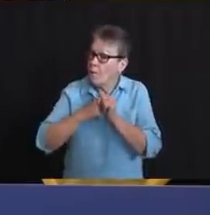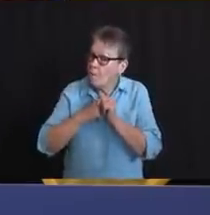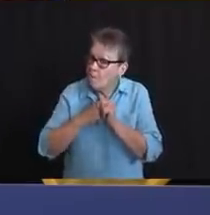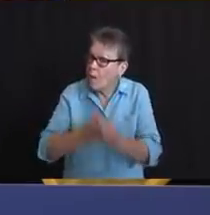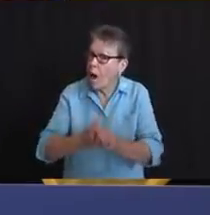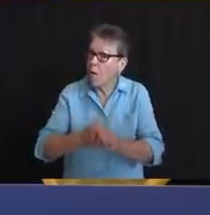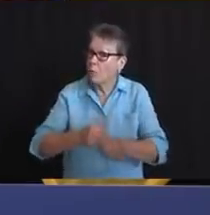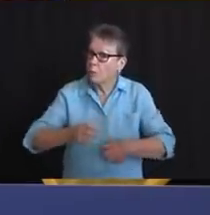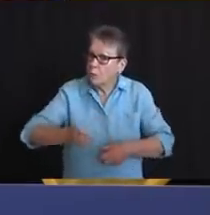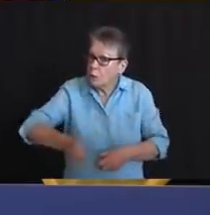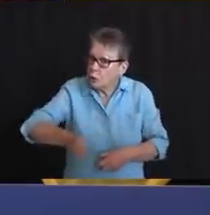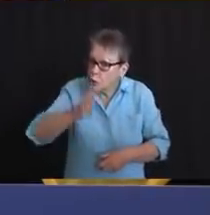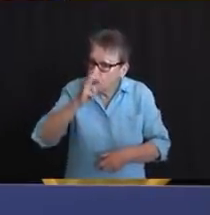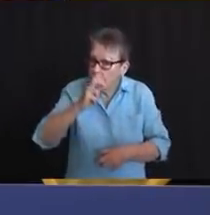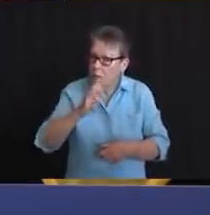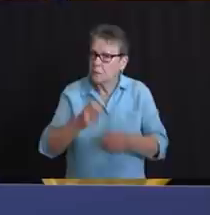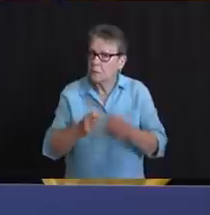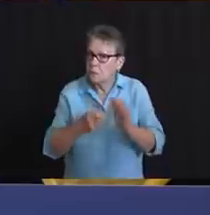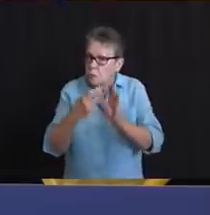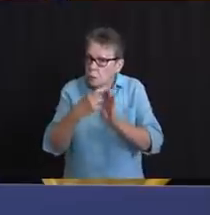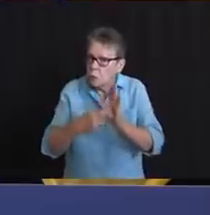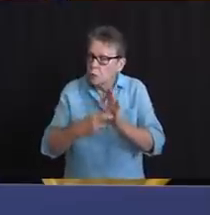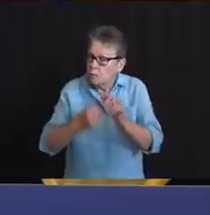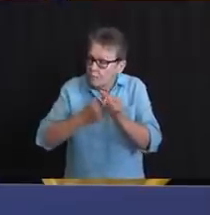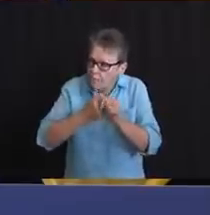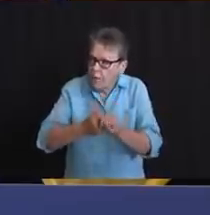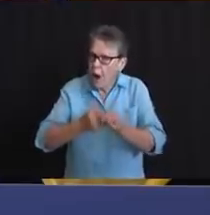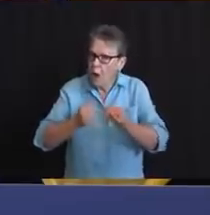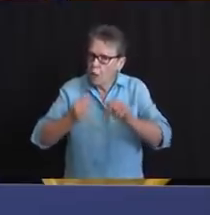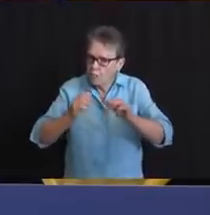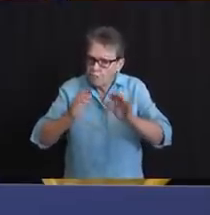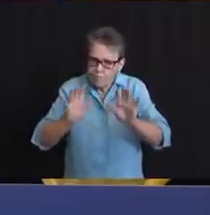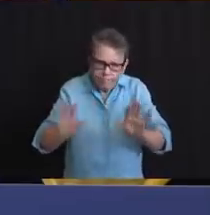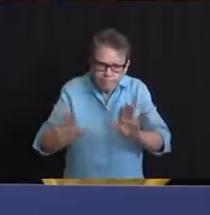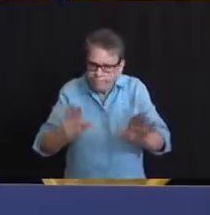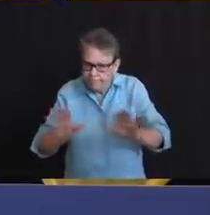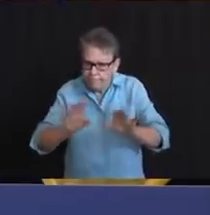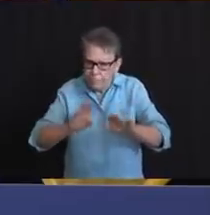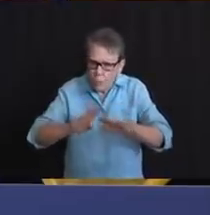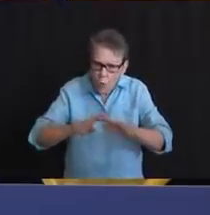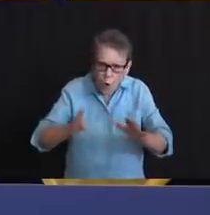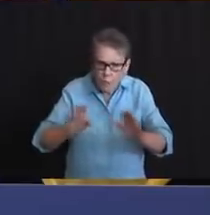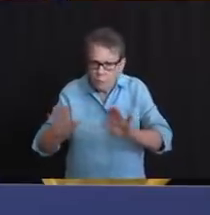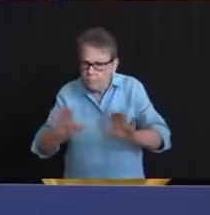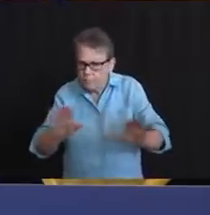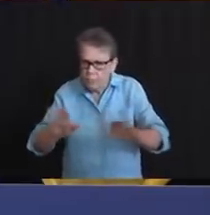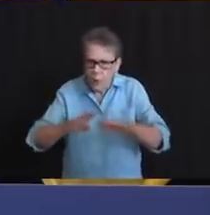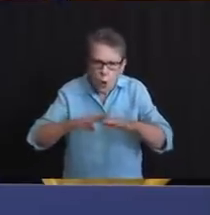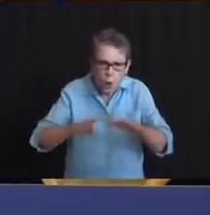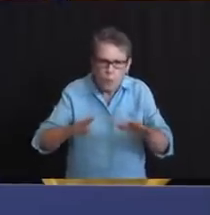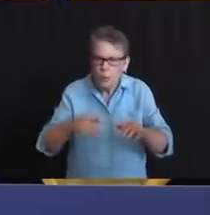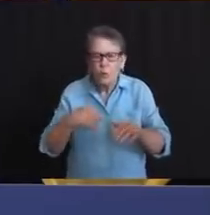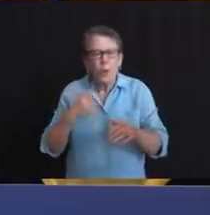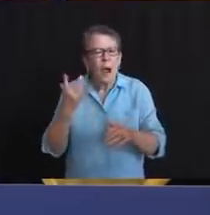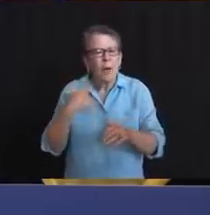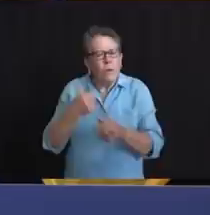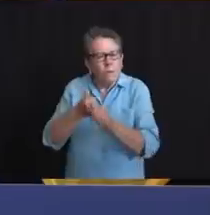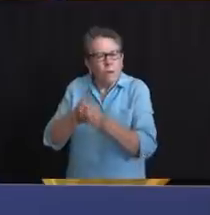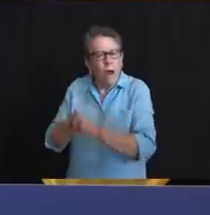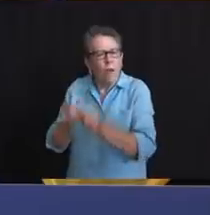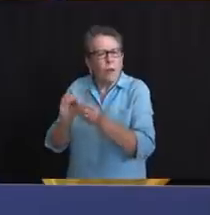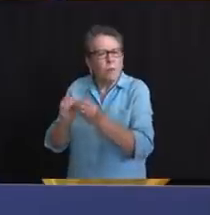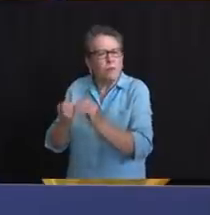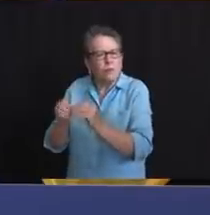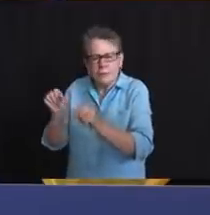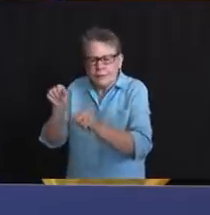it's been, I think, a very gradual, methodical, based on the data, And listen, when you have the data that we've got right now, the